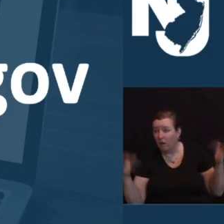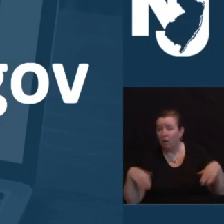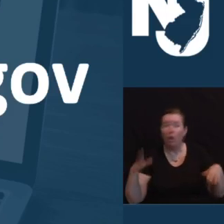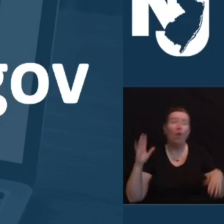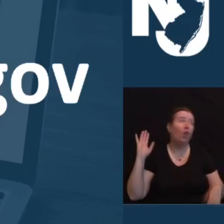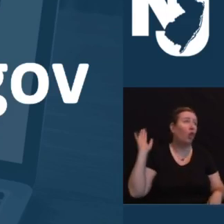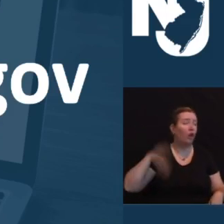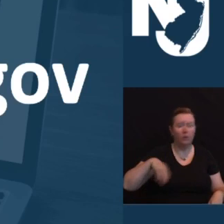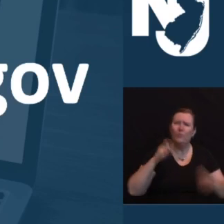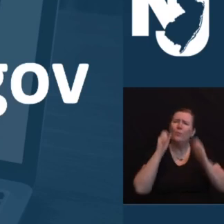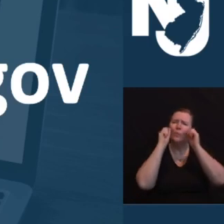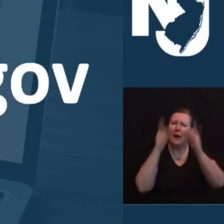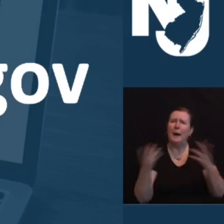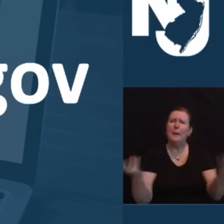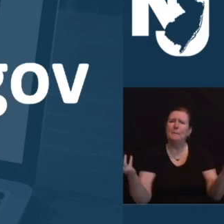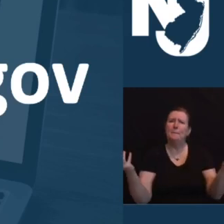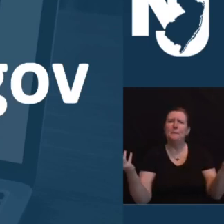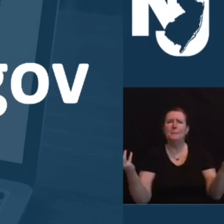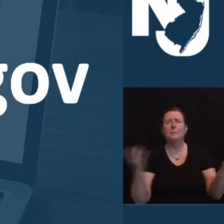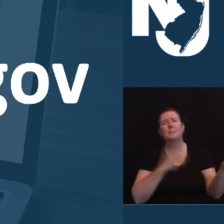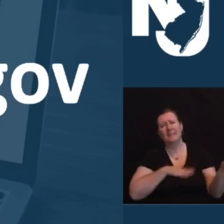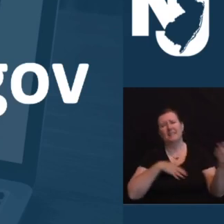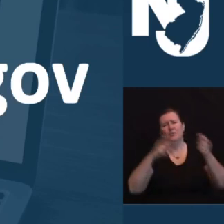up. Wake up.